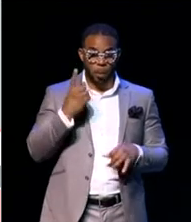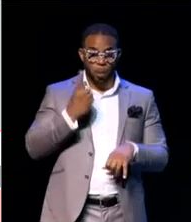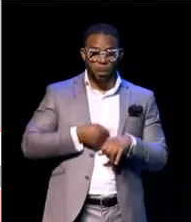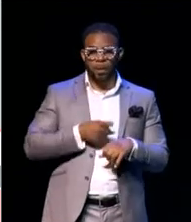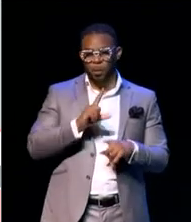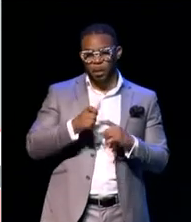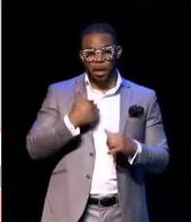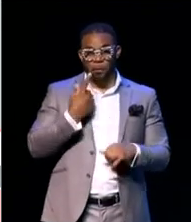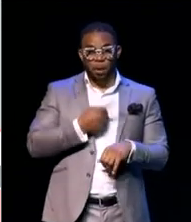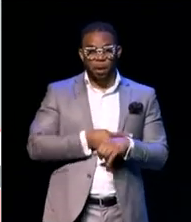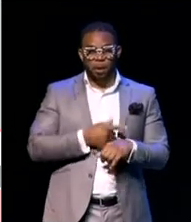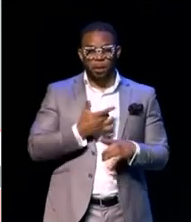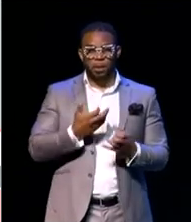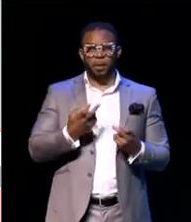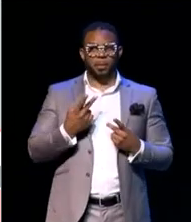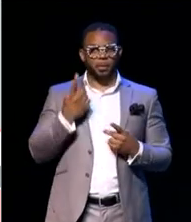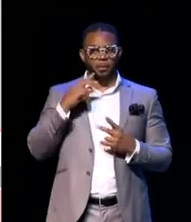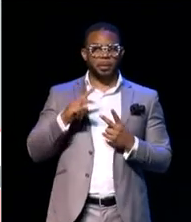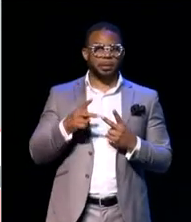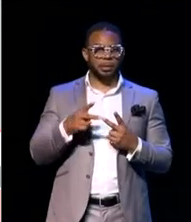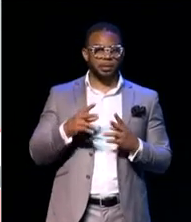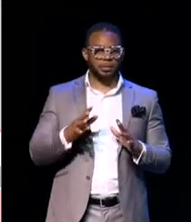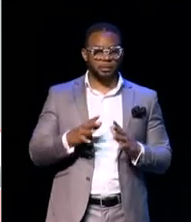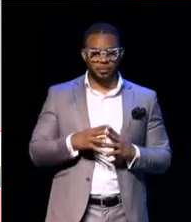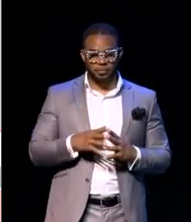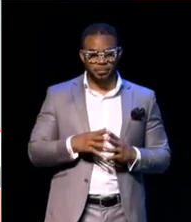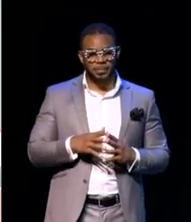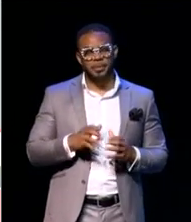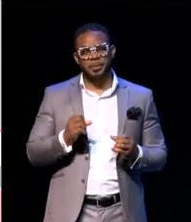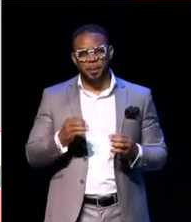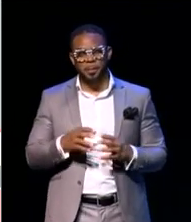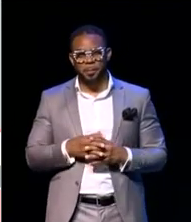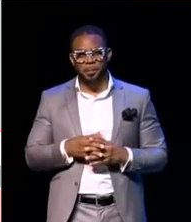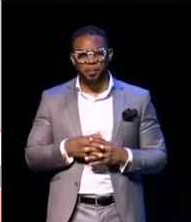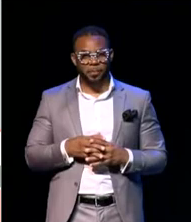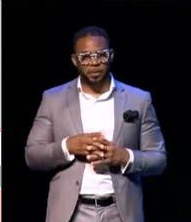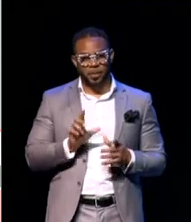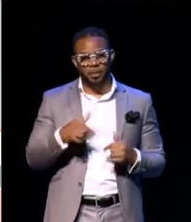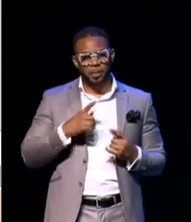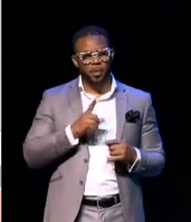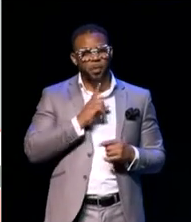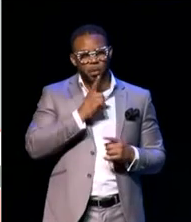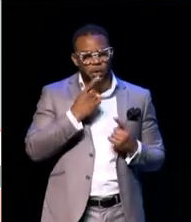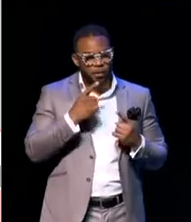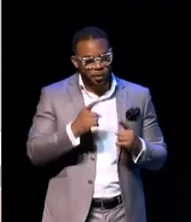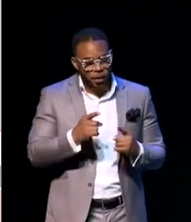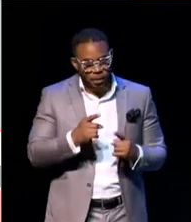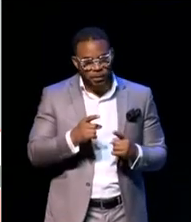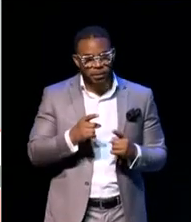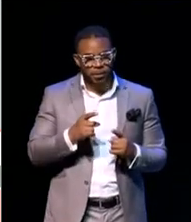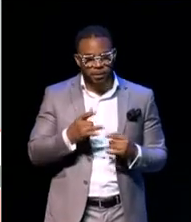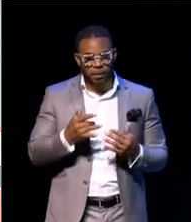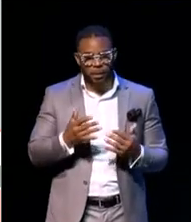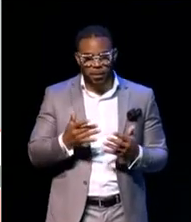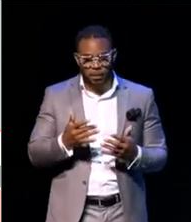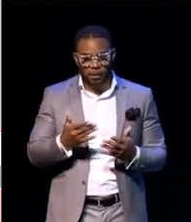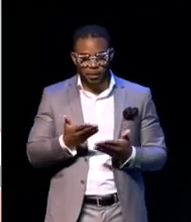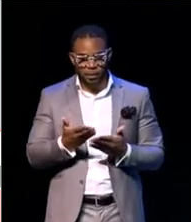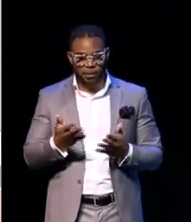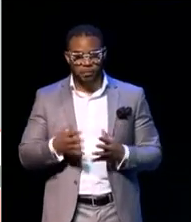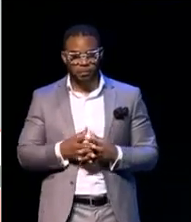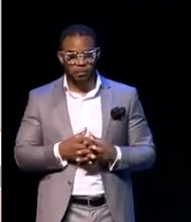one, and once they had one, they don't want to come back for that number two. So that's been a real effective